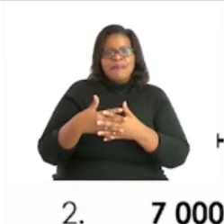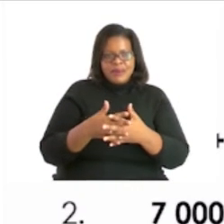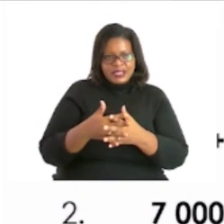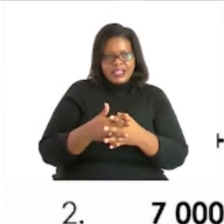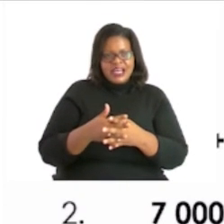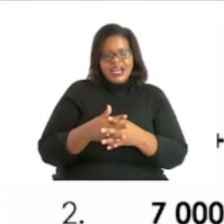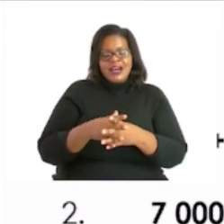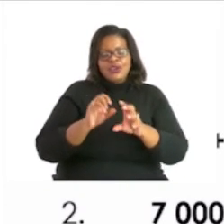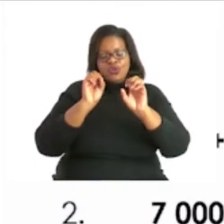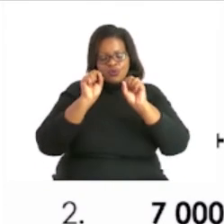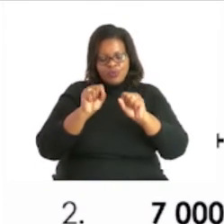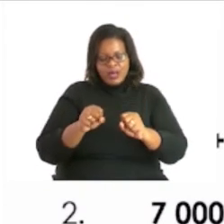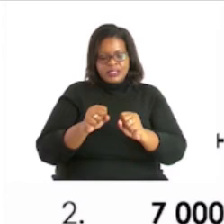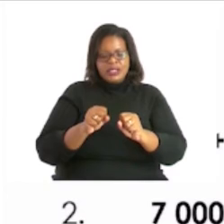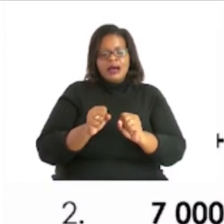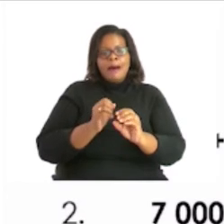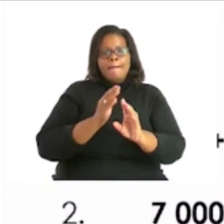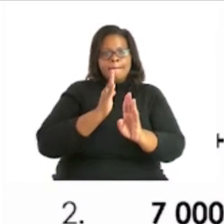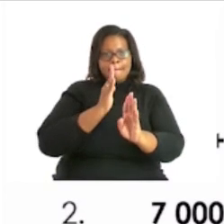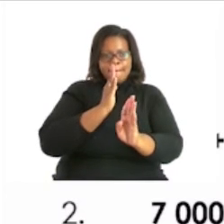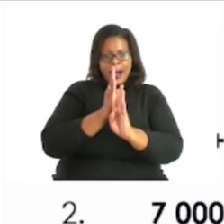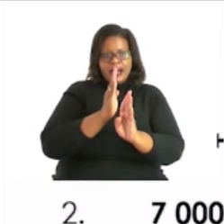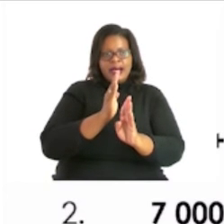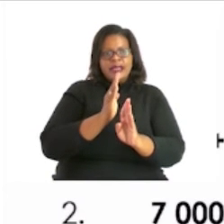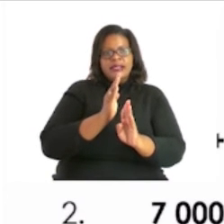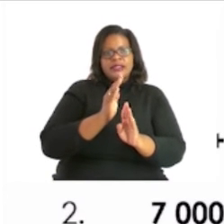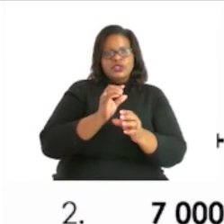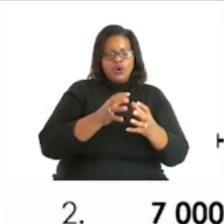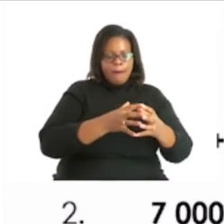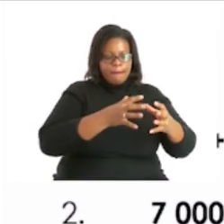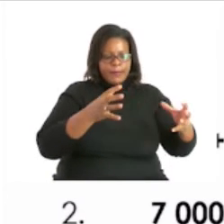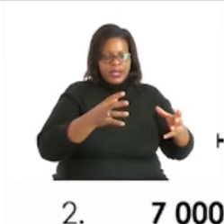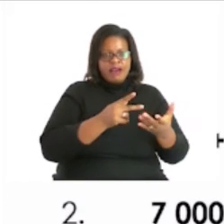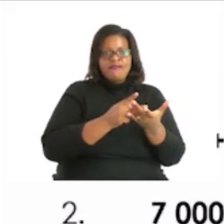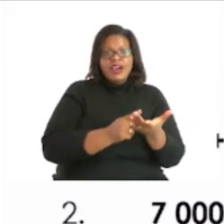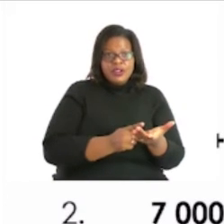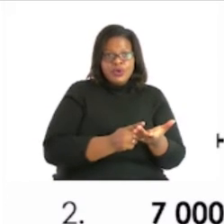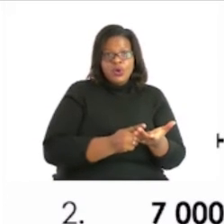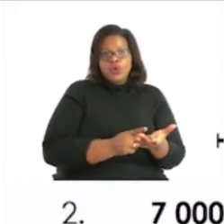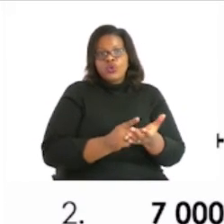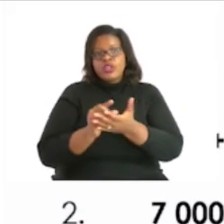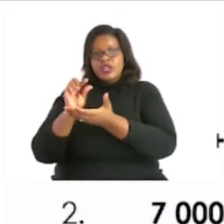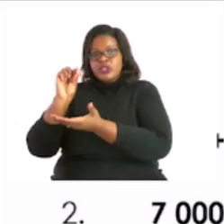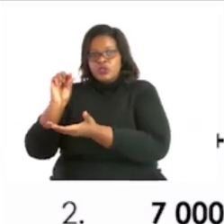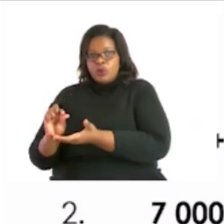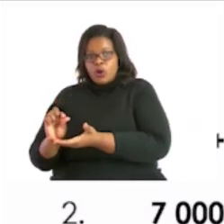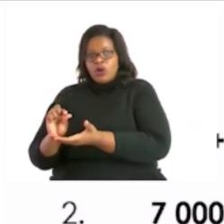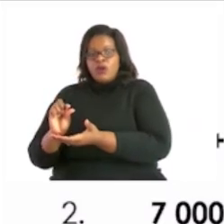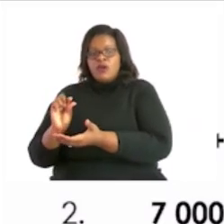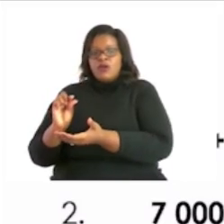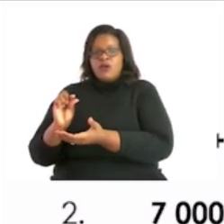biggest value to the smallest value, and then we add it together. So that is what